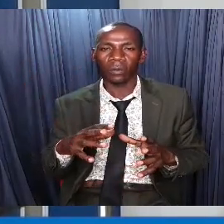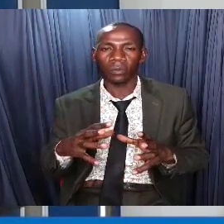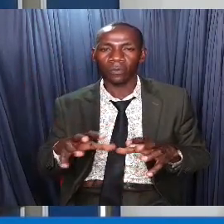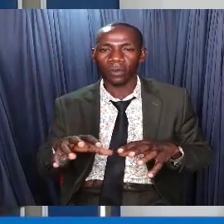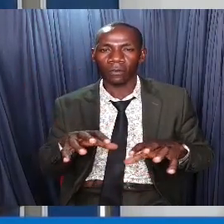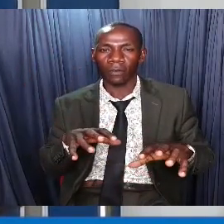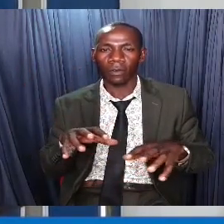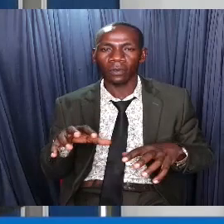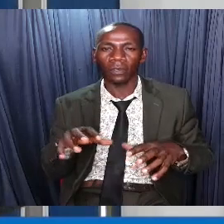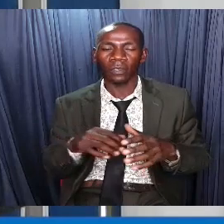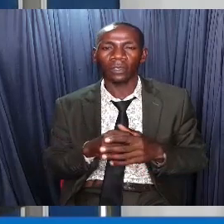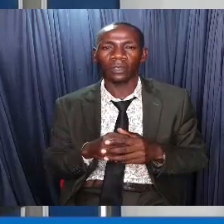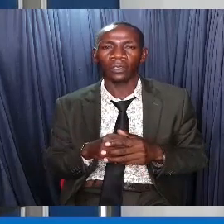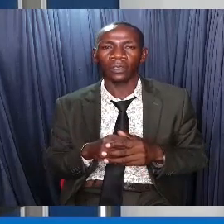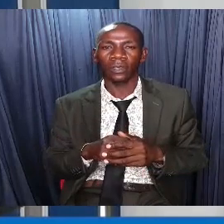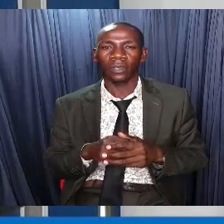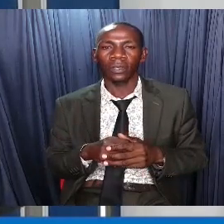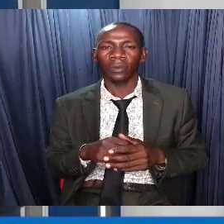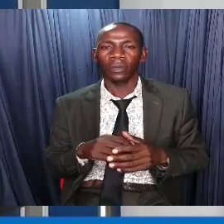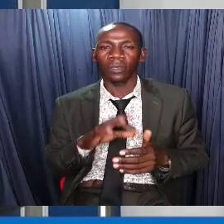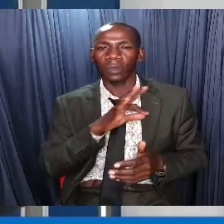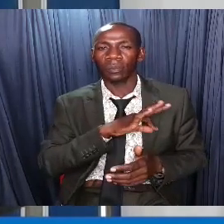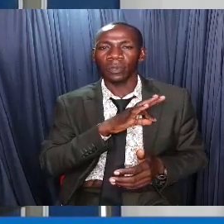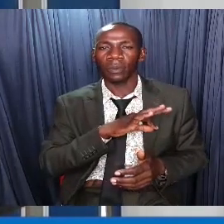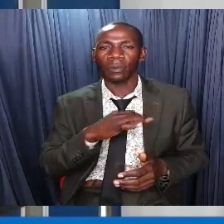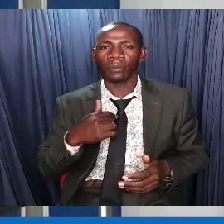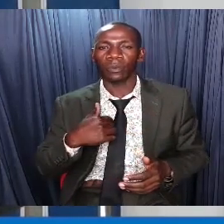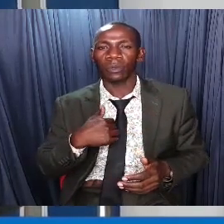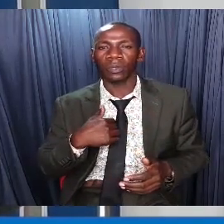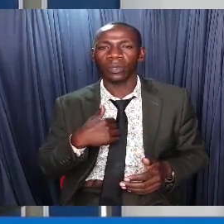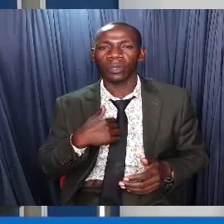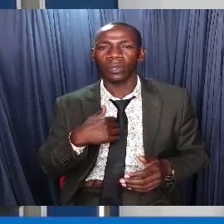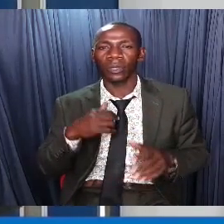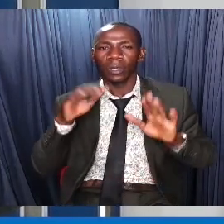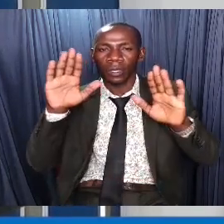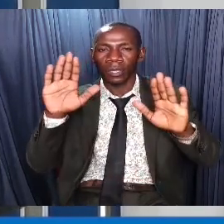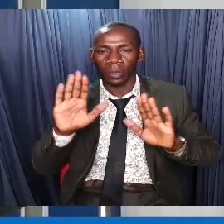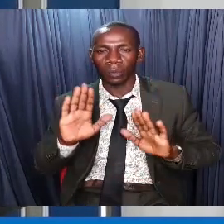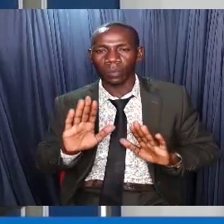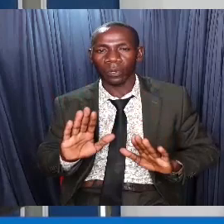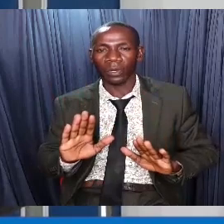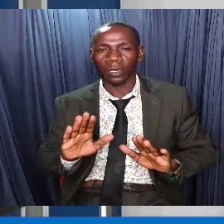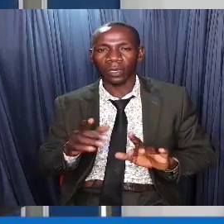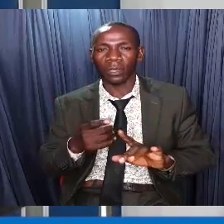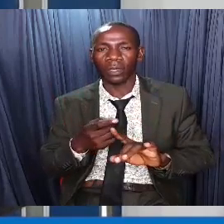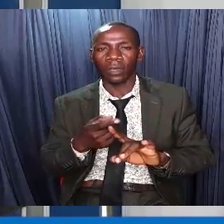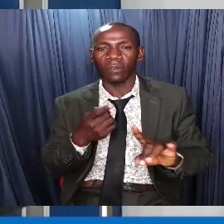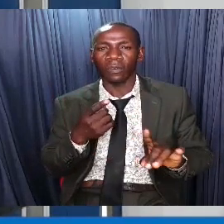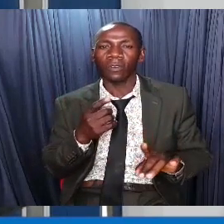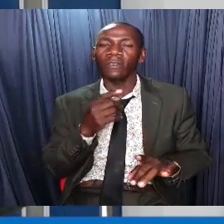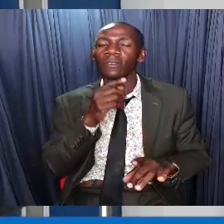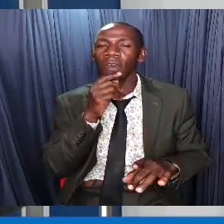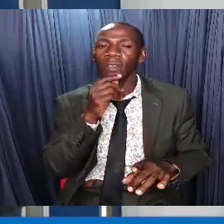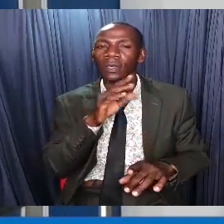was my flock. Ndicho cha kunifaa mimi hicho. That's what I had to pay. Chatamani tuna nimepewa maneno na baba na mama